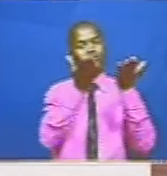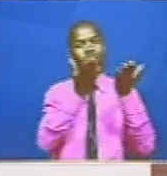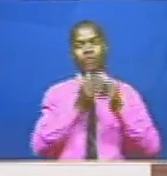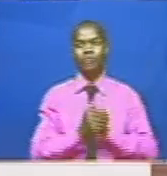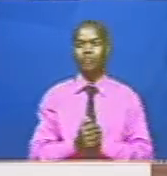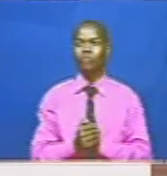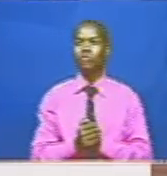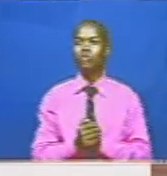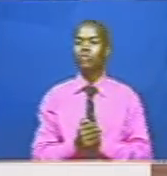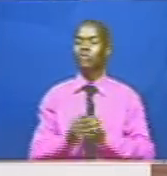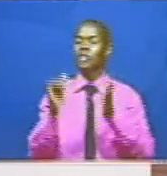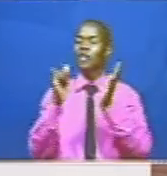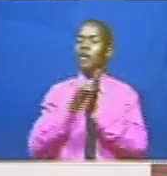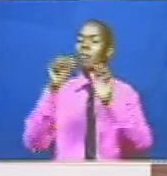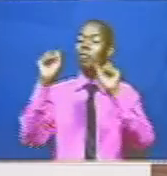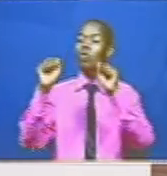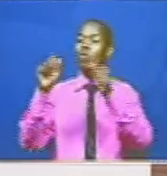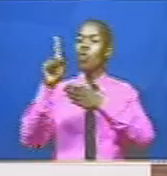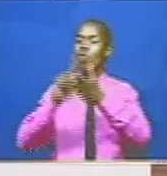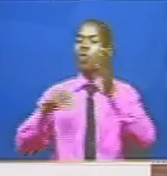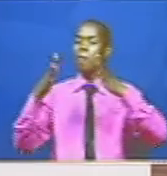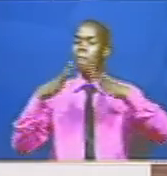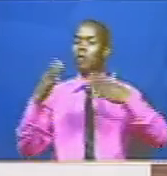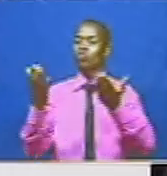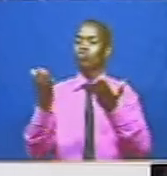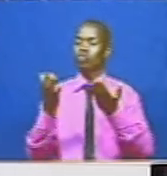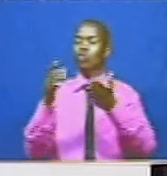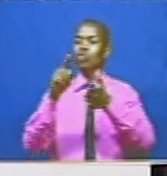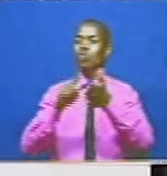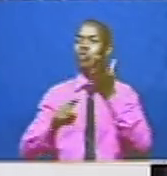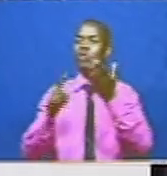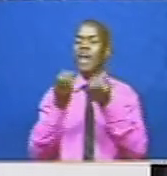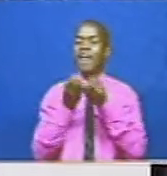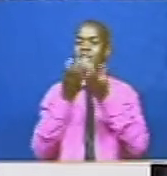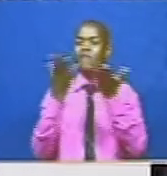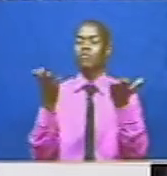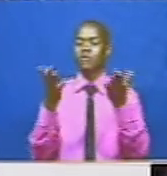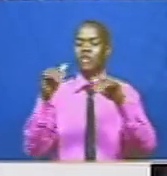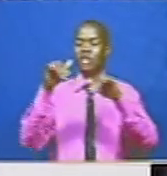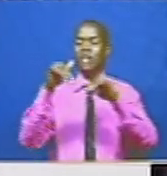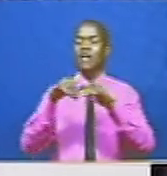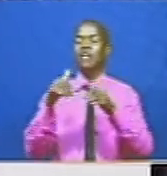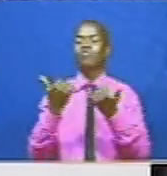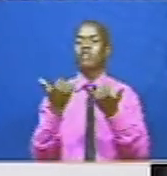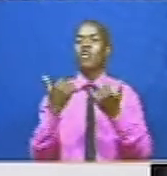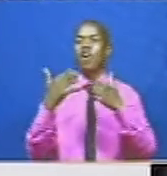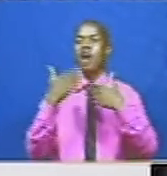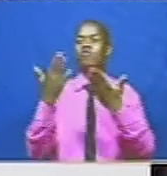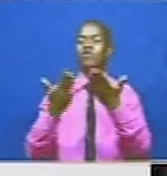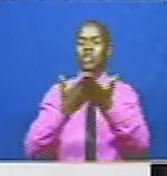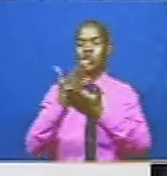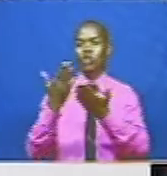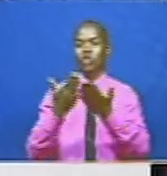that's possible, because what people need is information. Information is power. Now with the social media, marketing is getting a bit easier and cheaper for